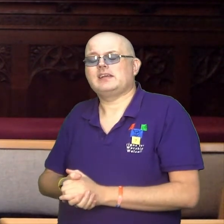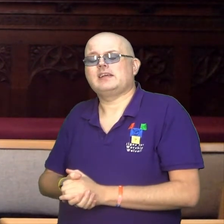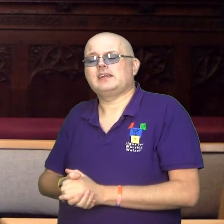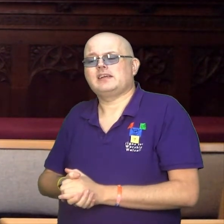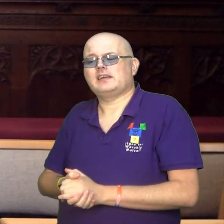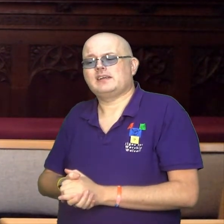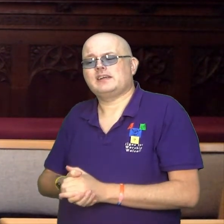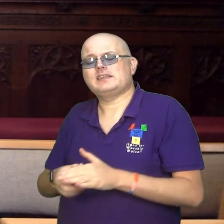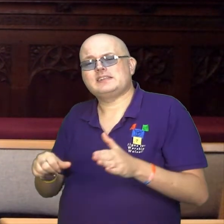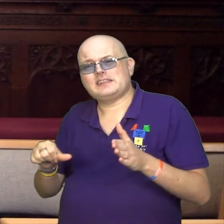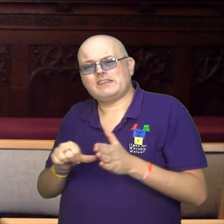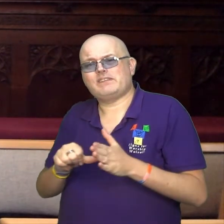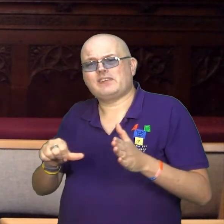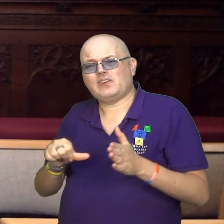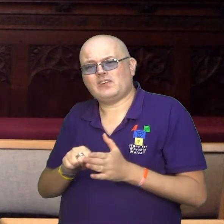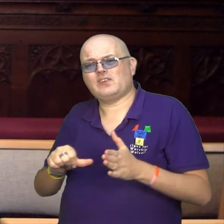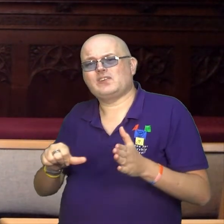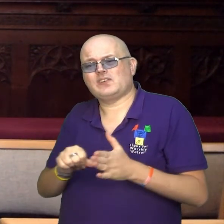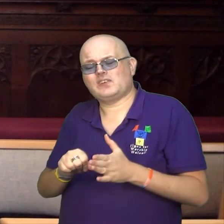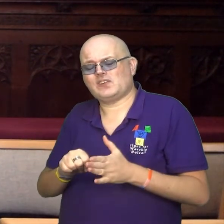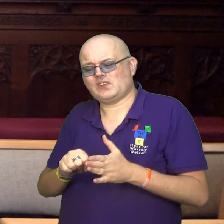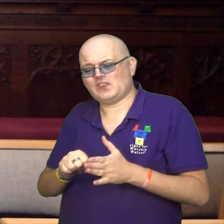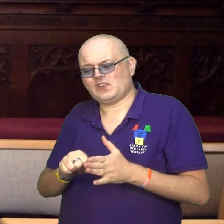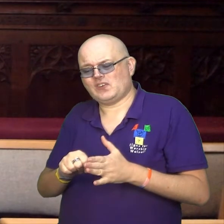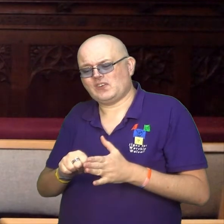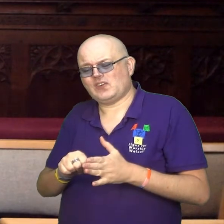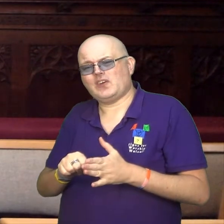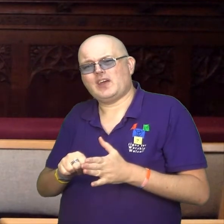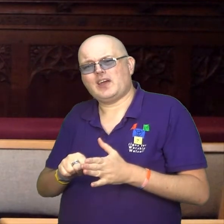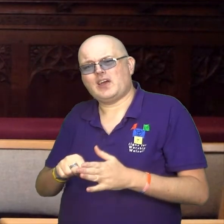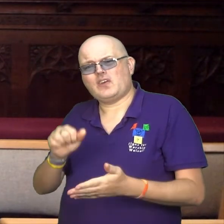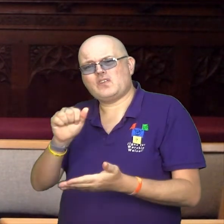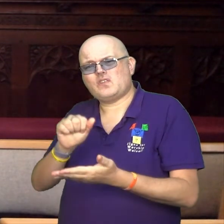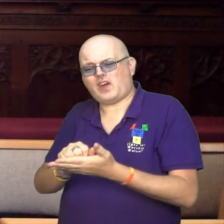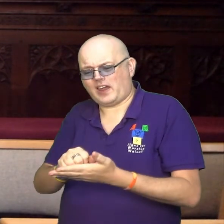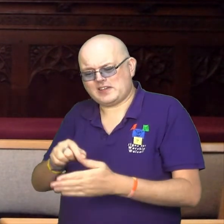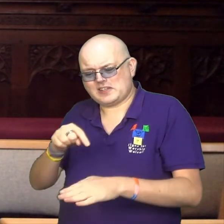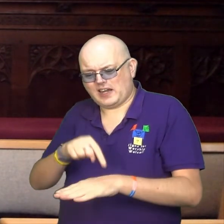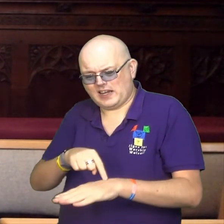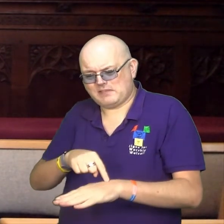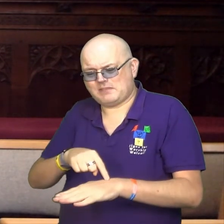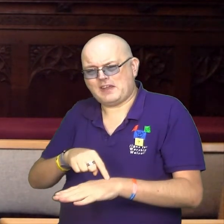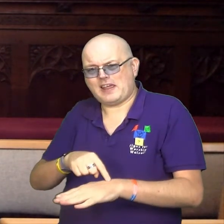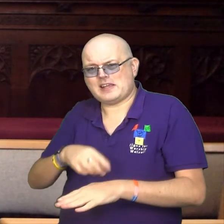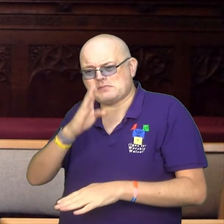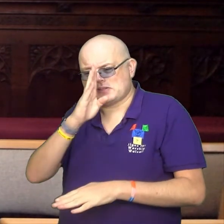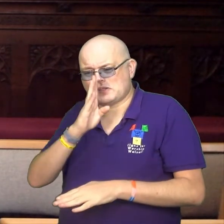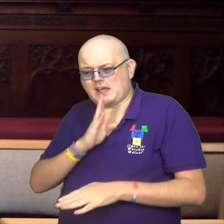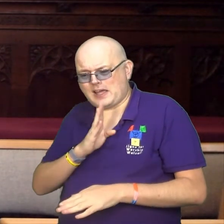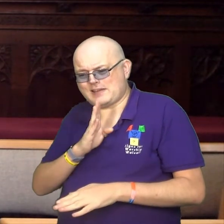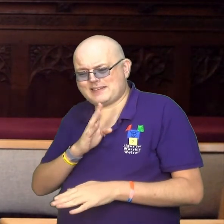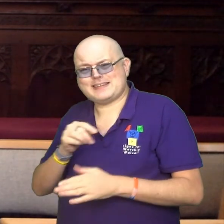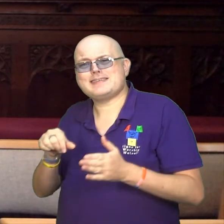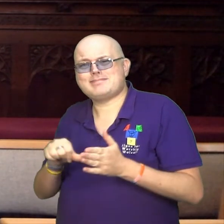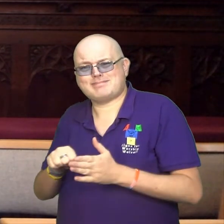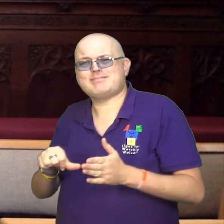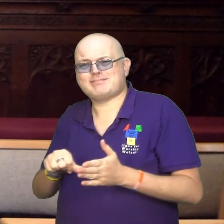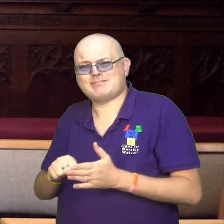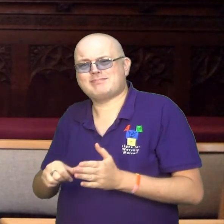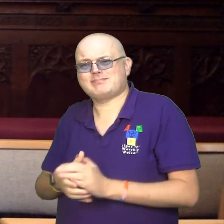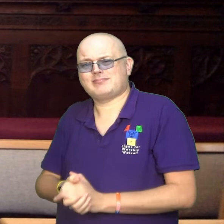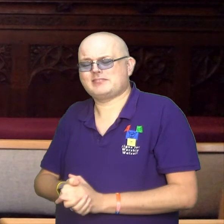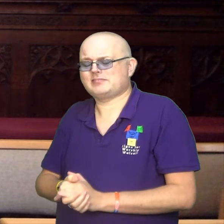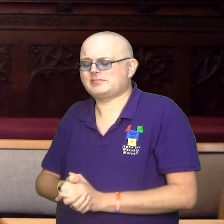And it has been difficult to find appropriate time to grieve these losses.